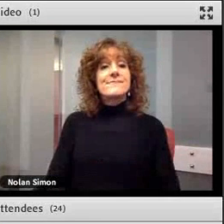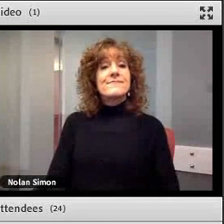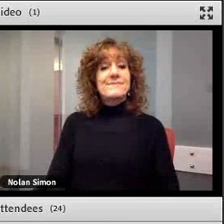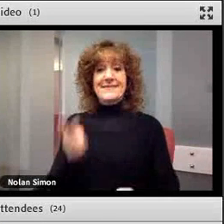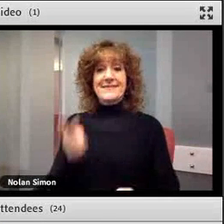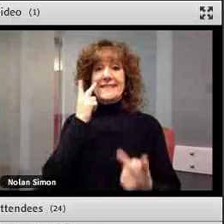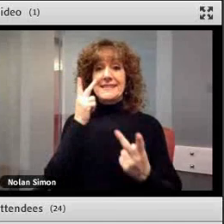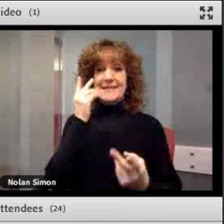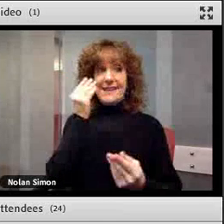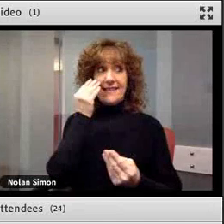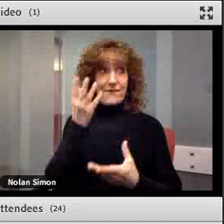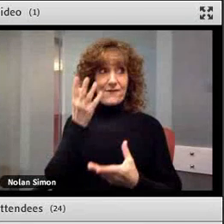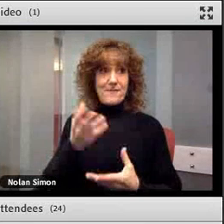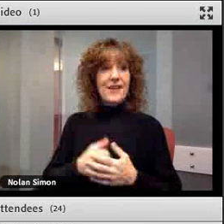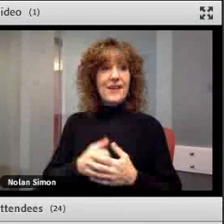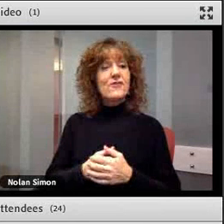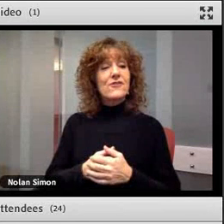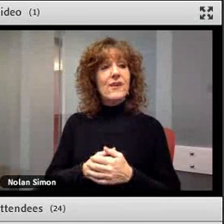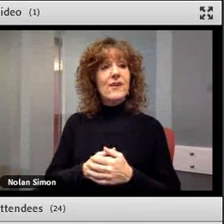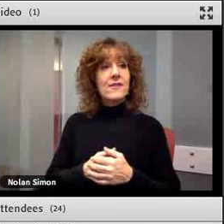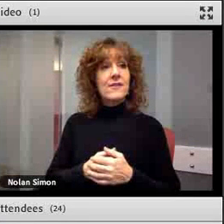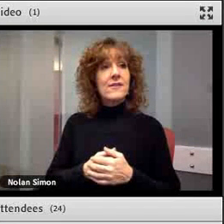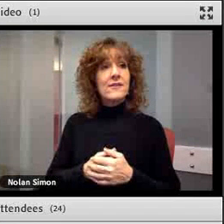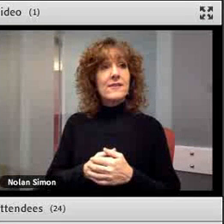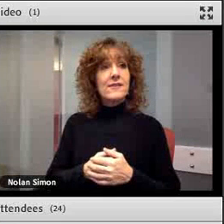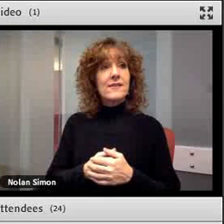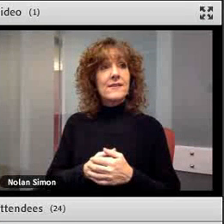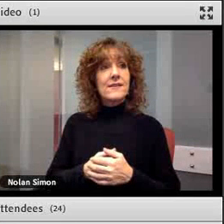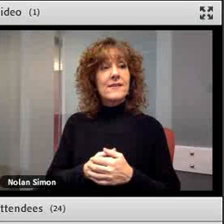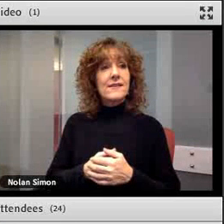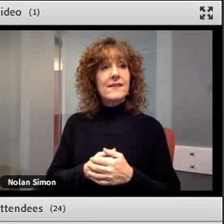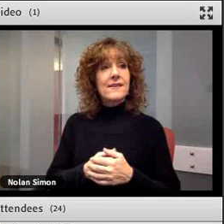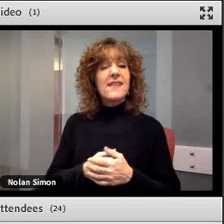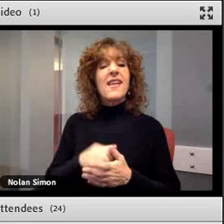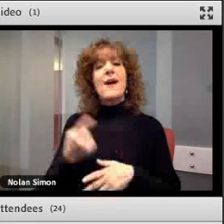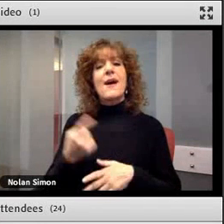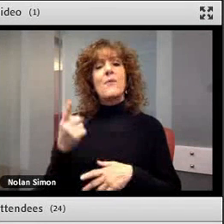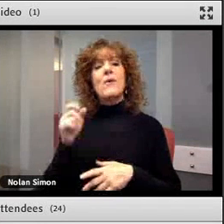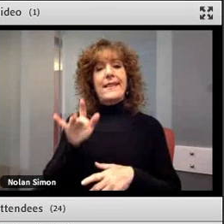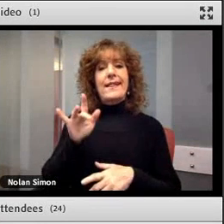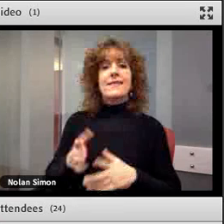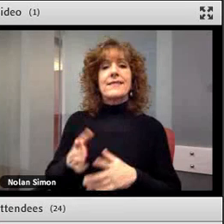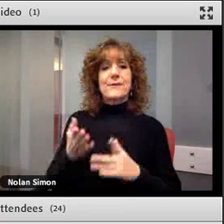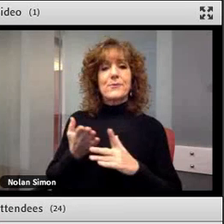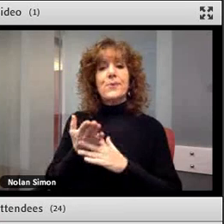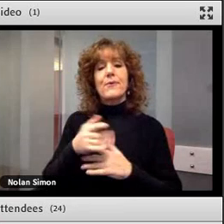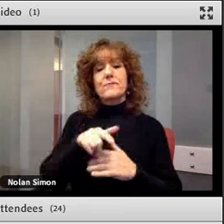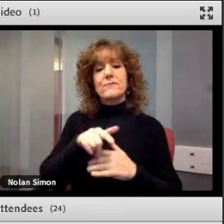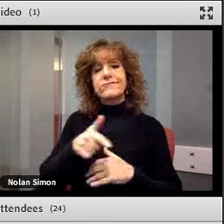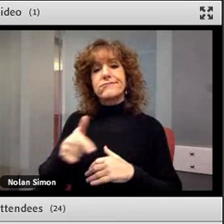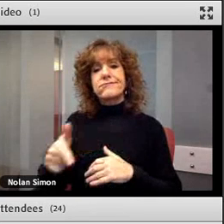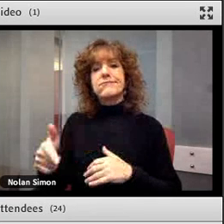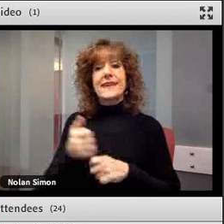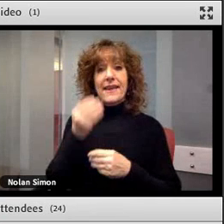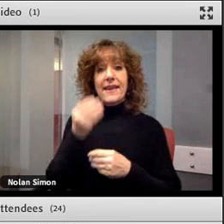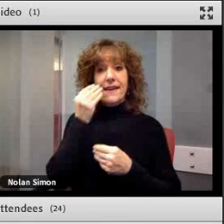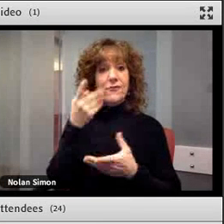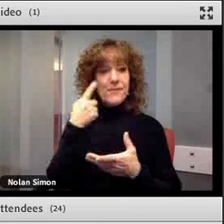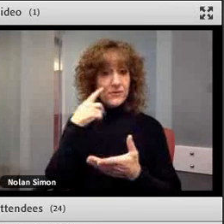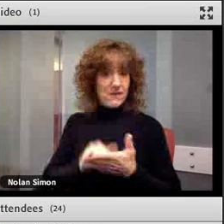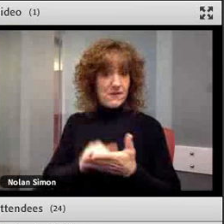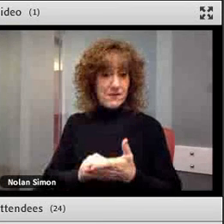and see the information. And this one you can click through and get the information for